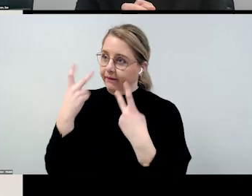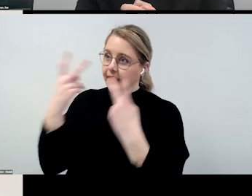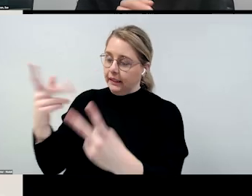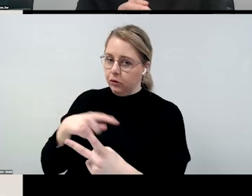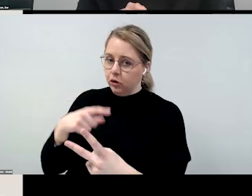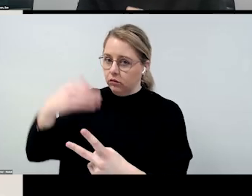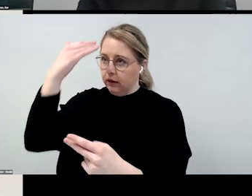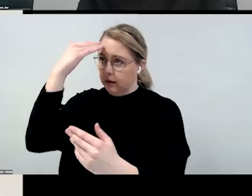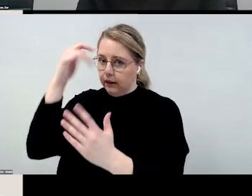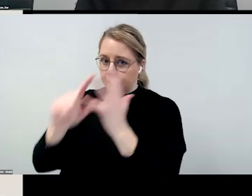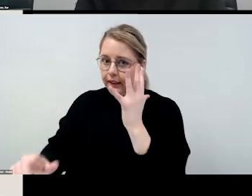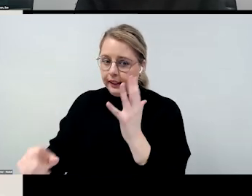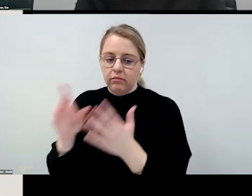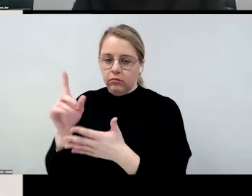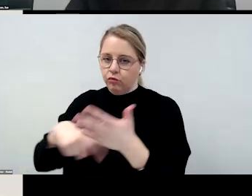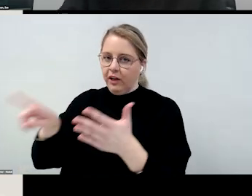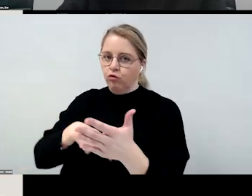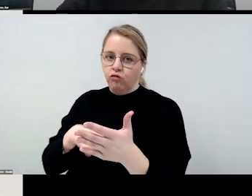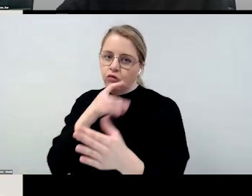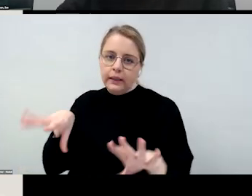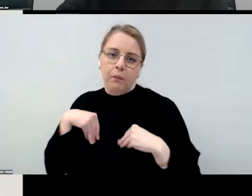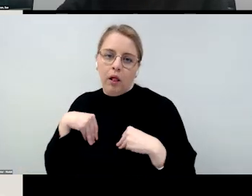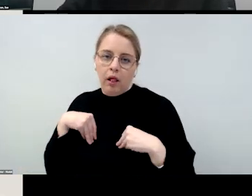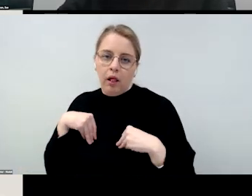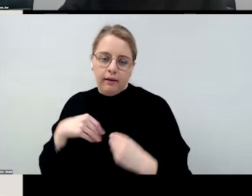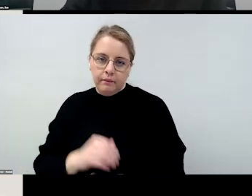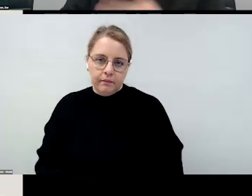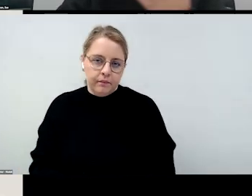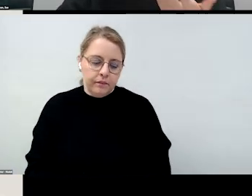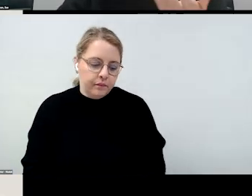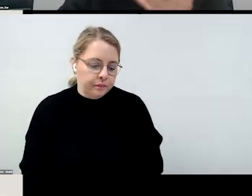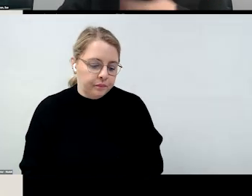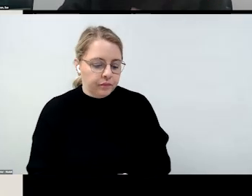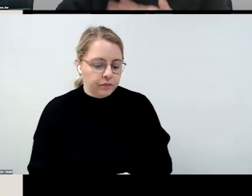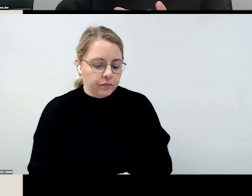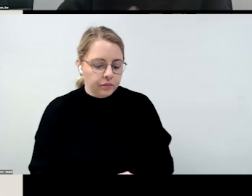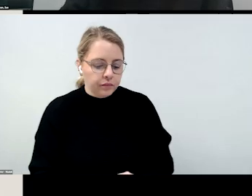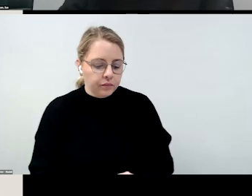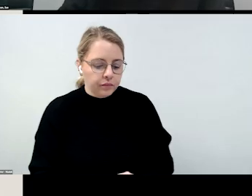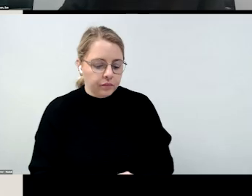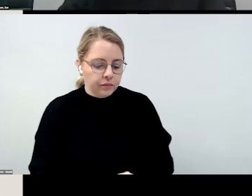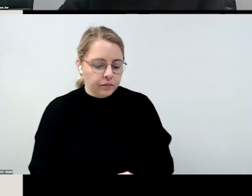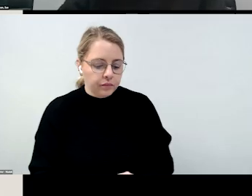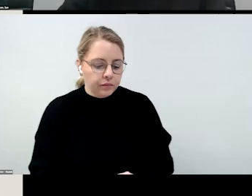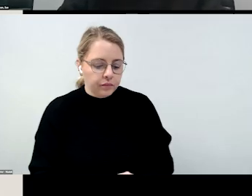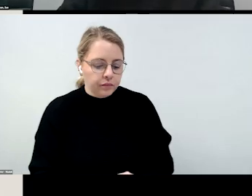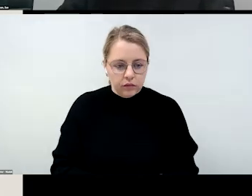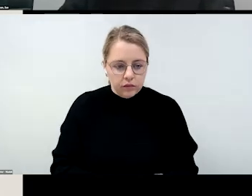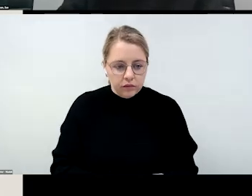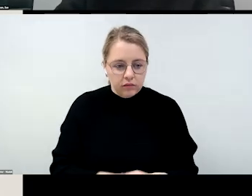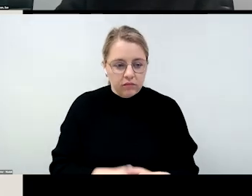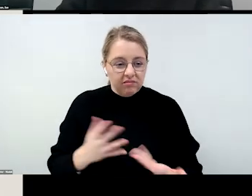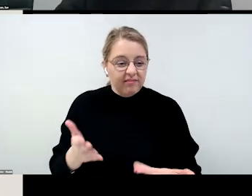discrimination on the basis of their disability. It's really concerning, and it means that George's heart health checkup actually loses